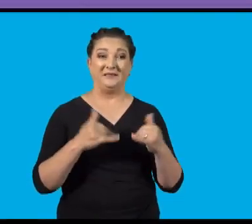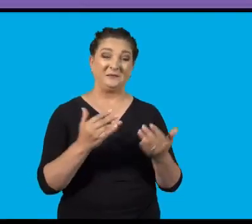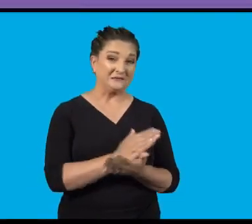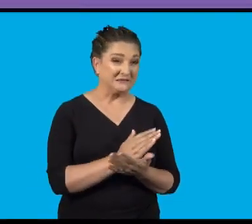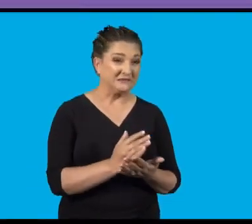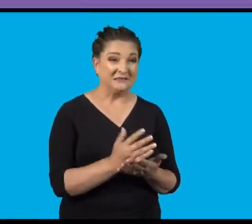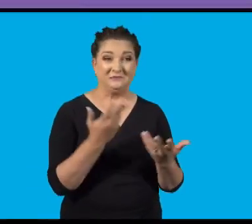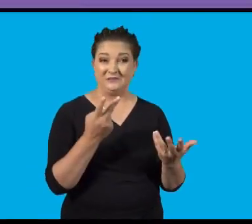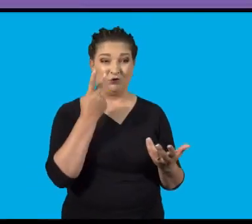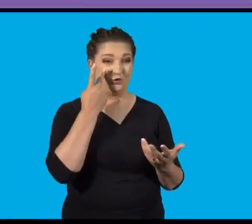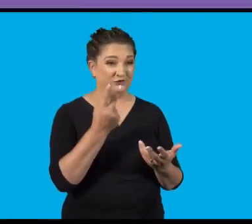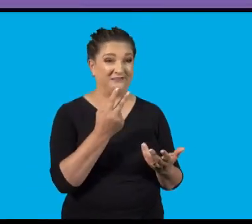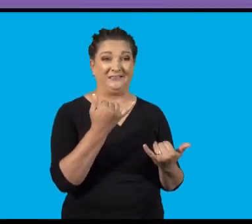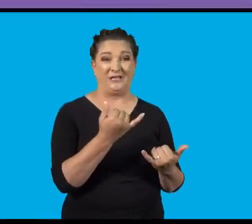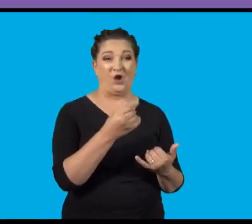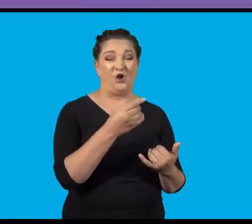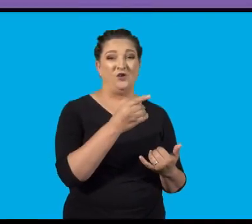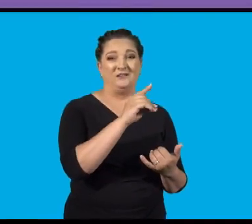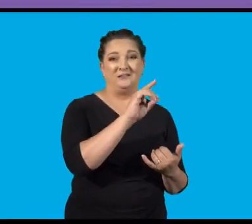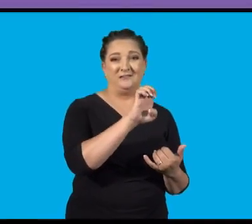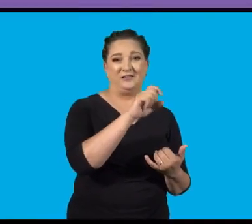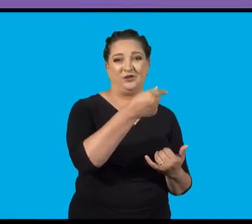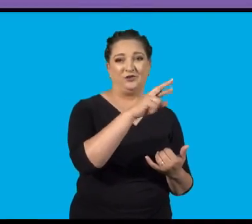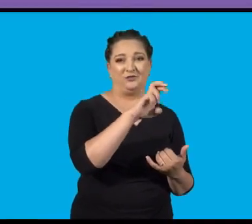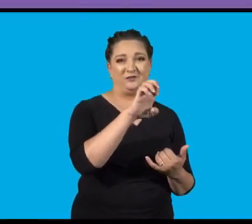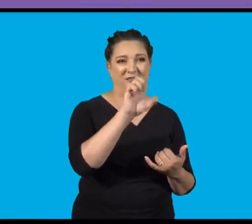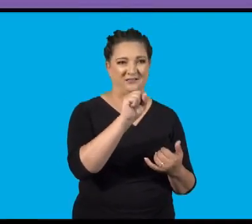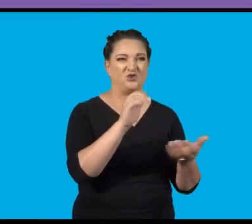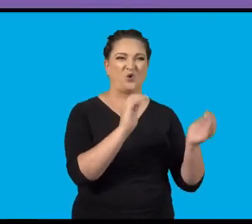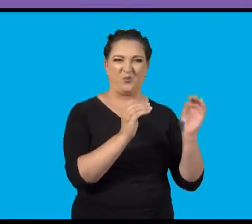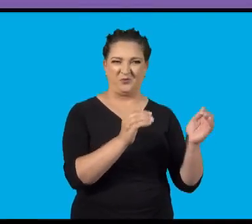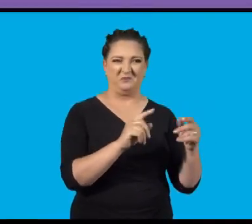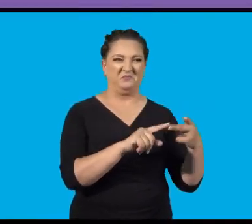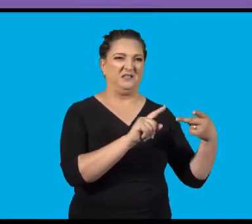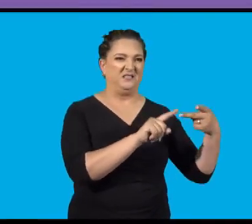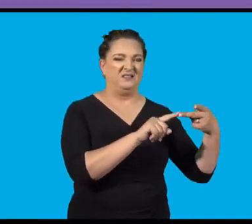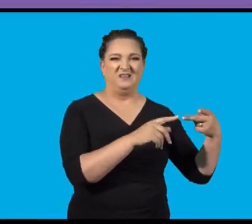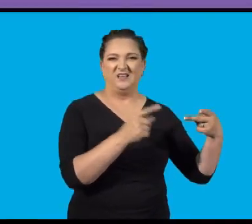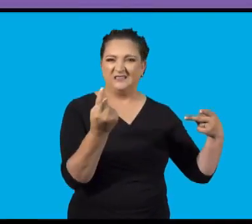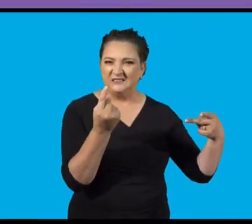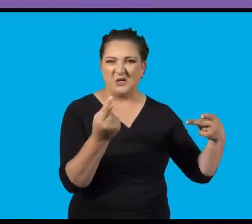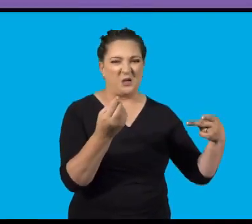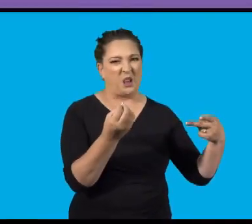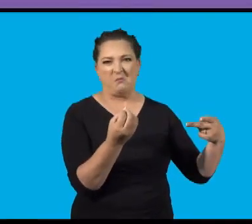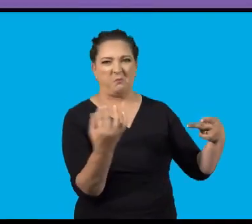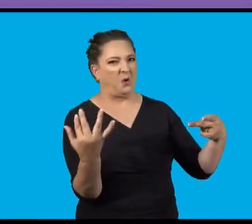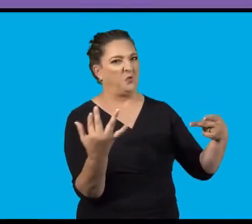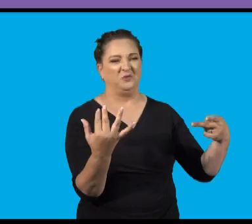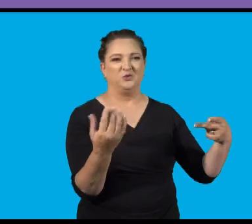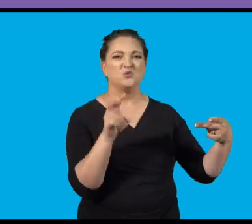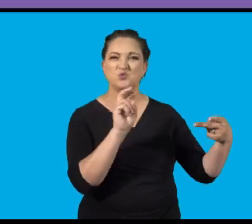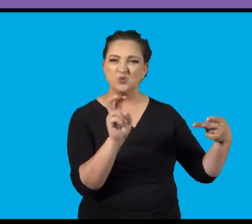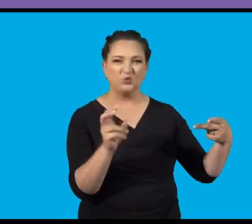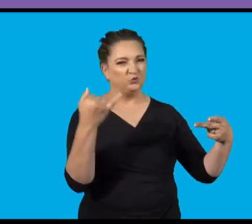unable to tabulate the degrees of comparison. They cannot use the correct rules for singular and plural, and they